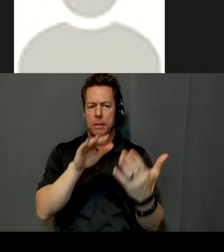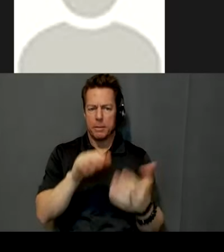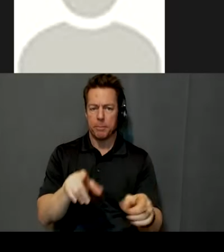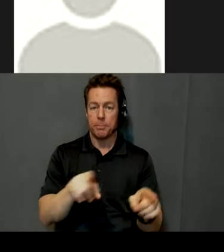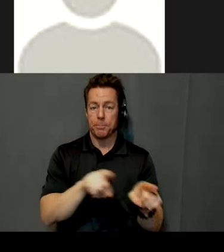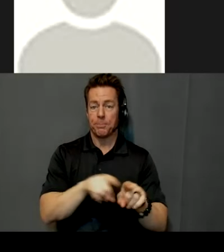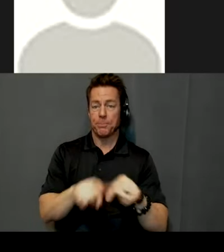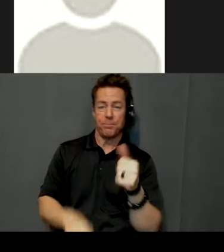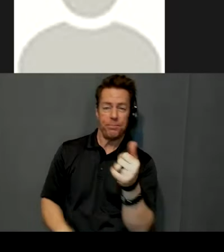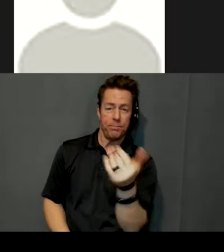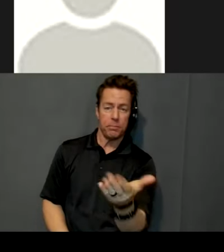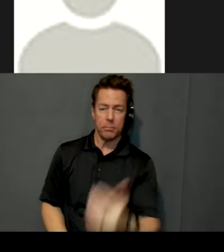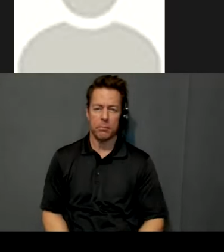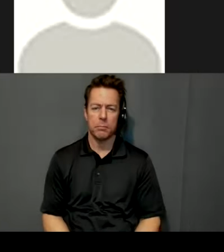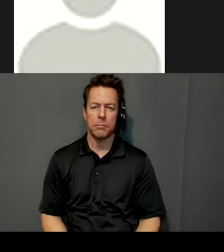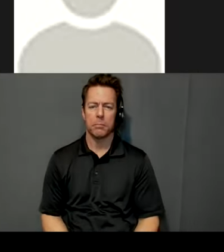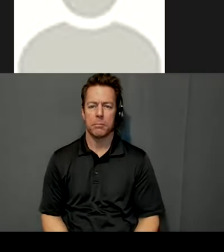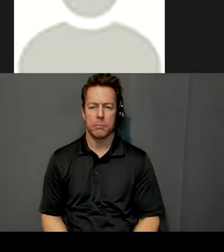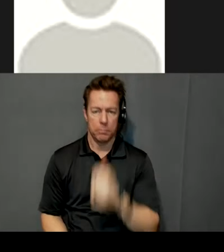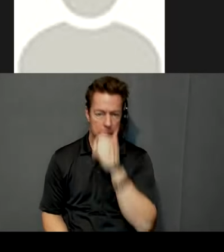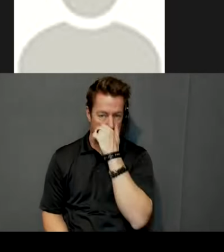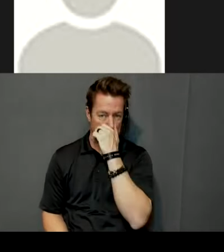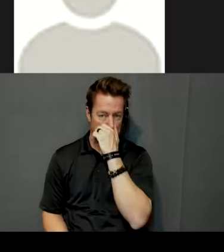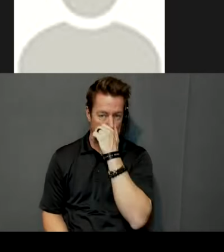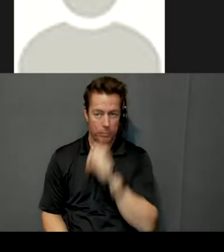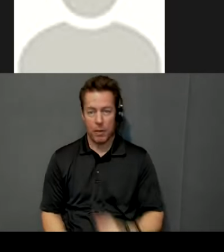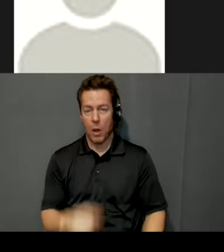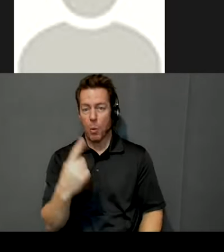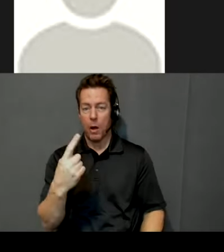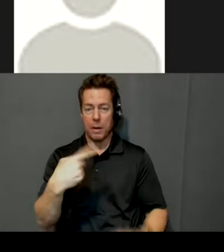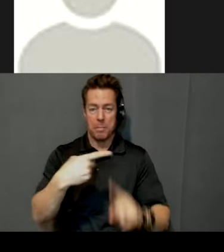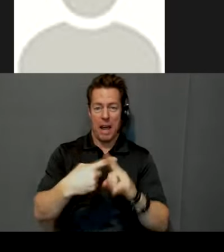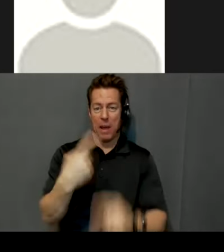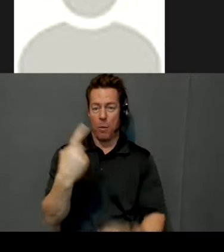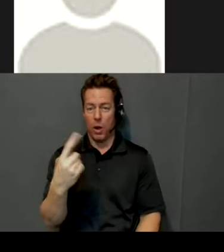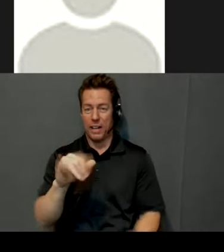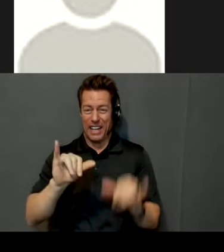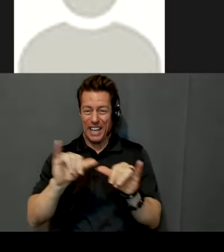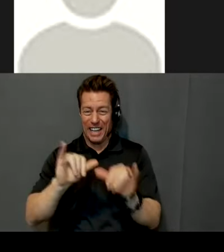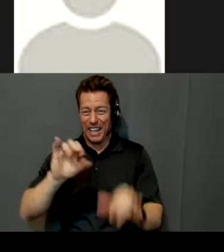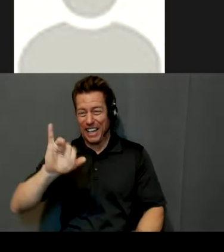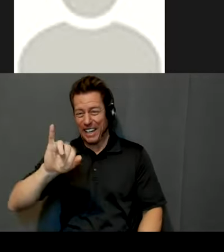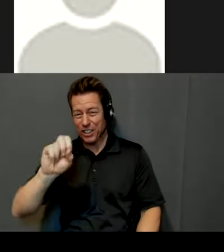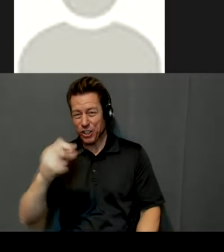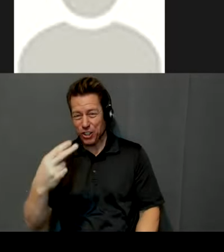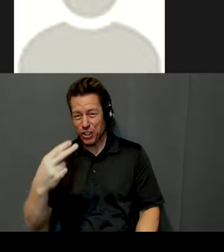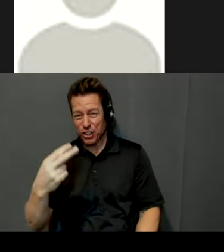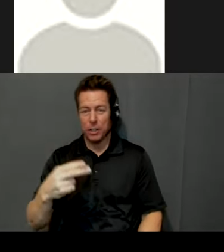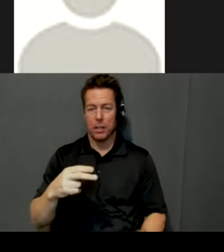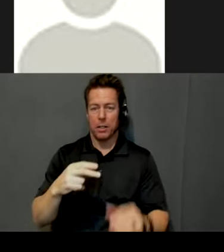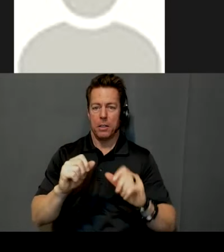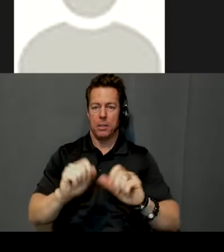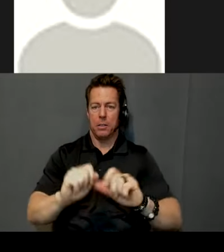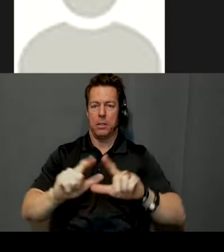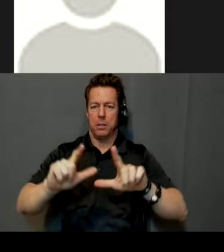In this piece, which is only 1 by 1 inches, 7 by 7 inches framed, the accentuation of